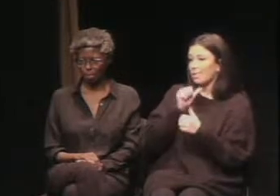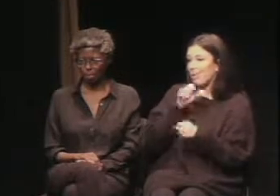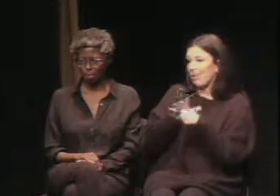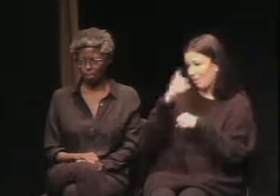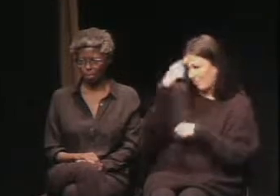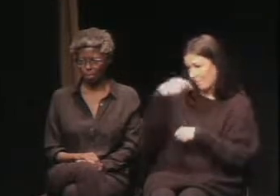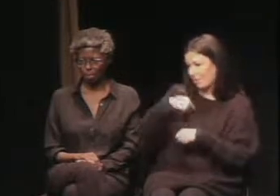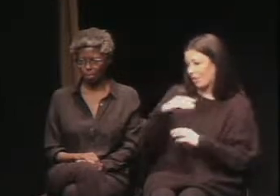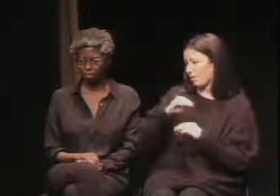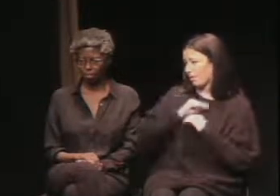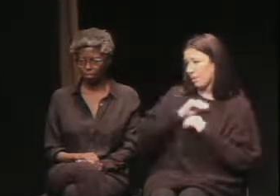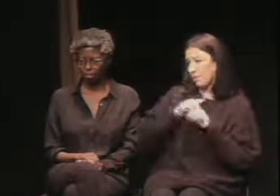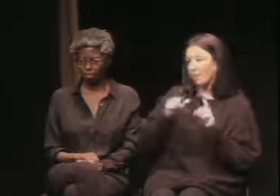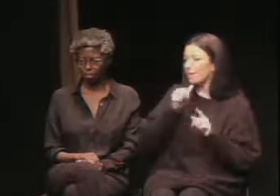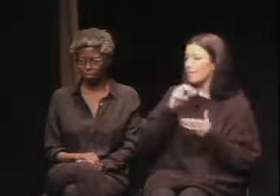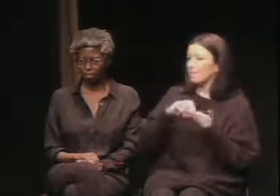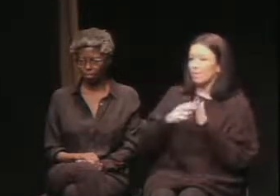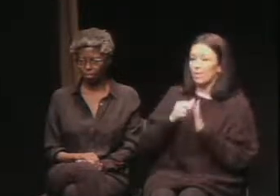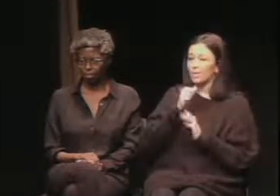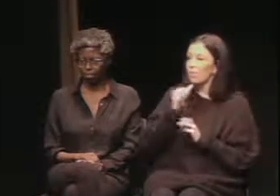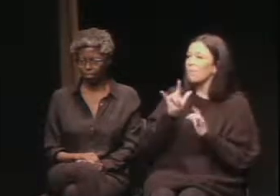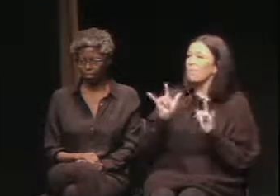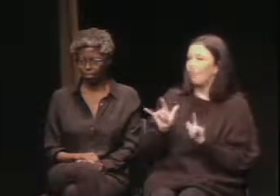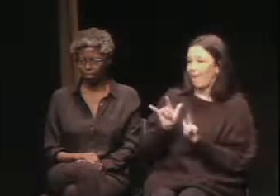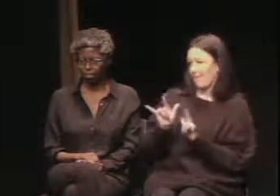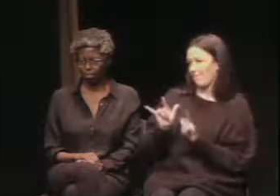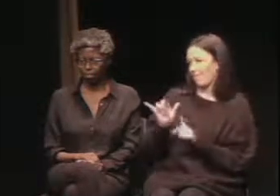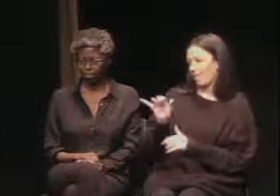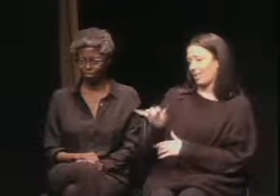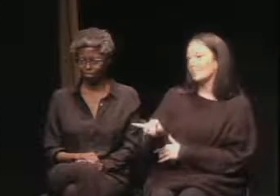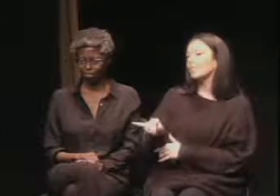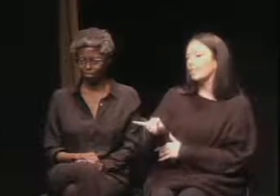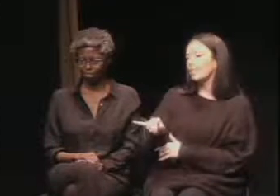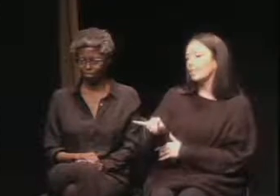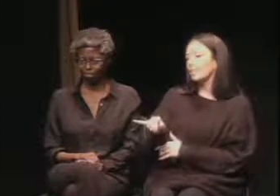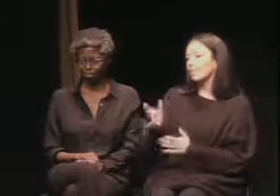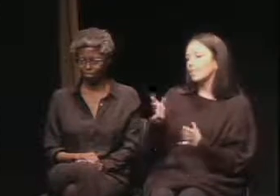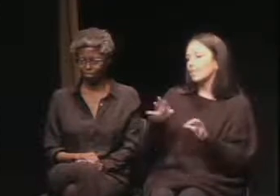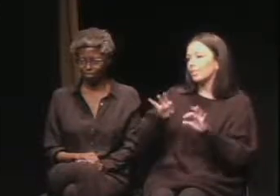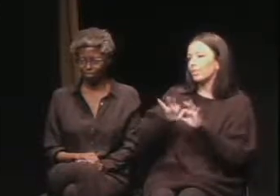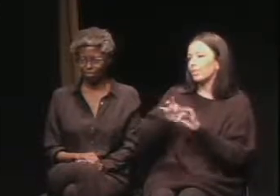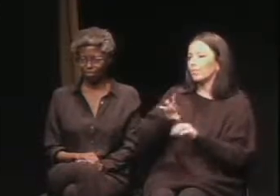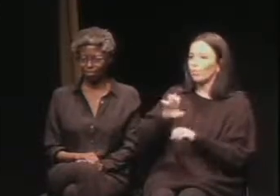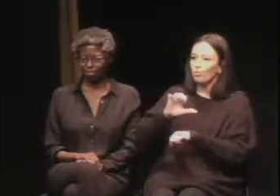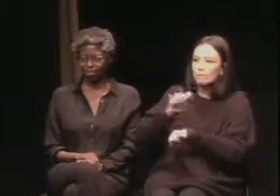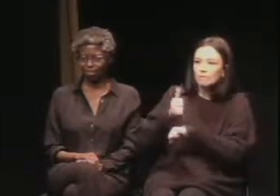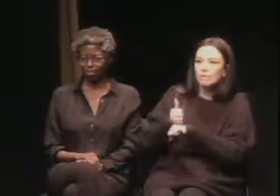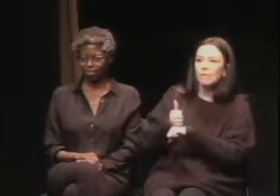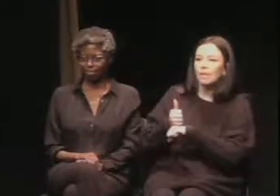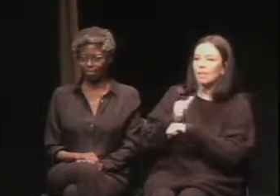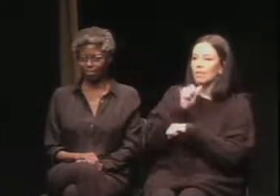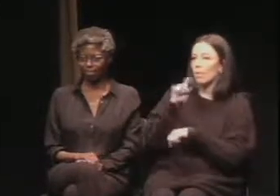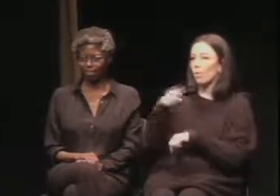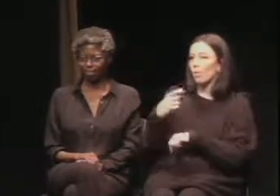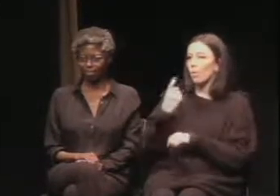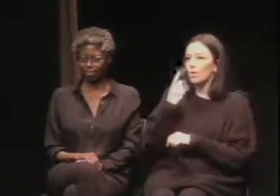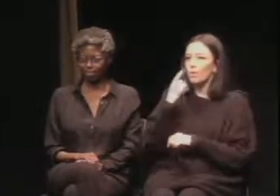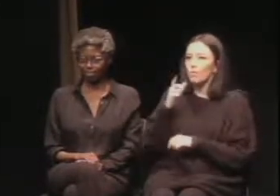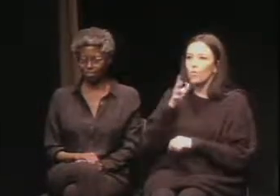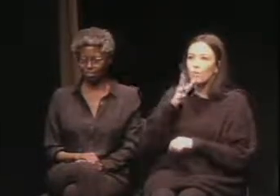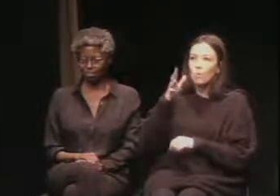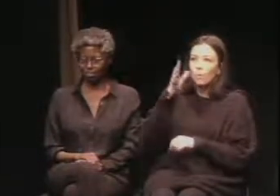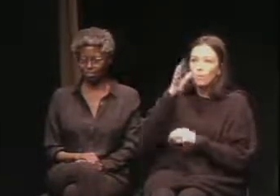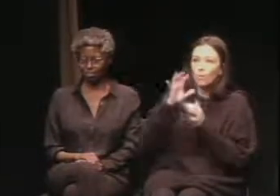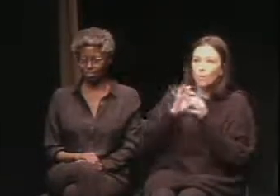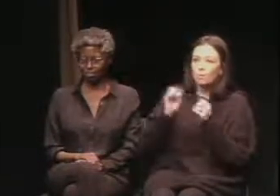me, but it doesn't mean you don't love me. Right. And it's a reset. Not just for our parental